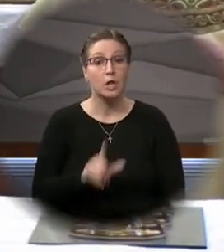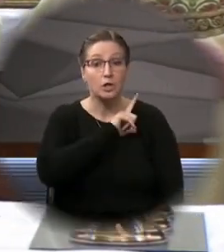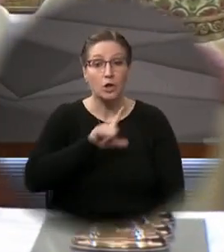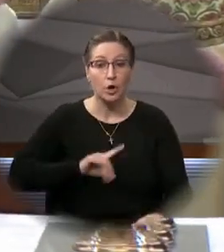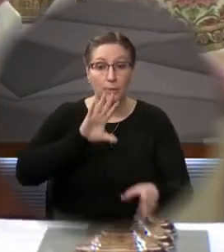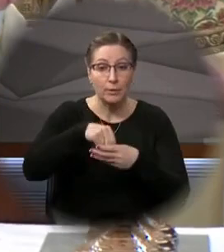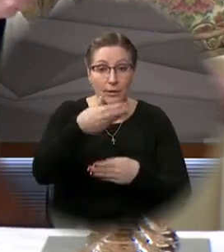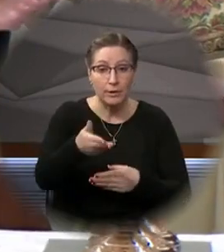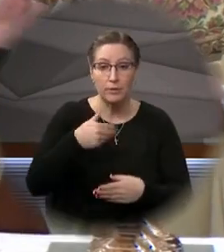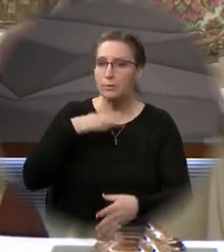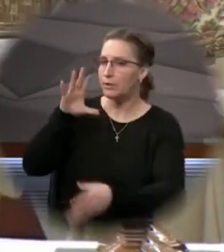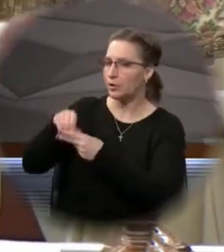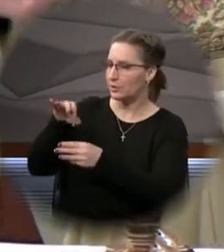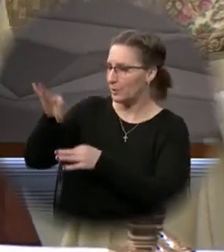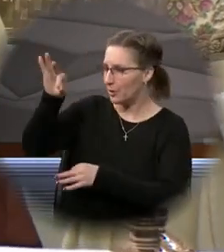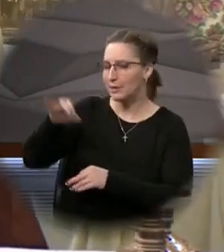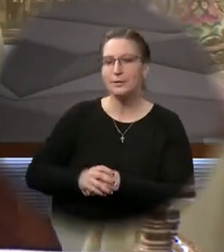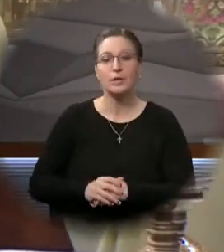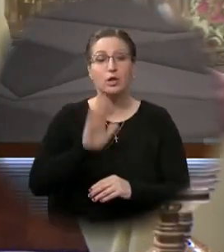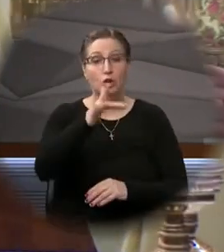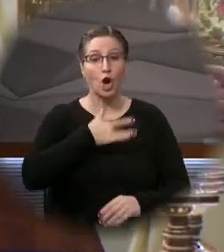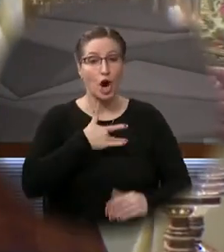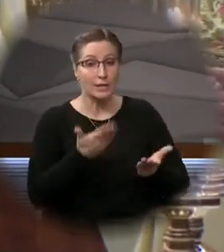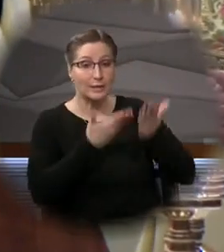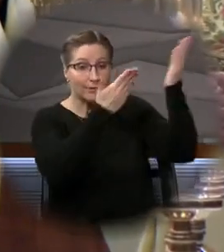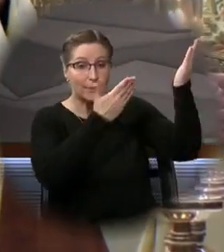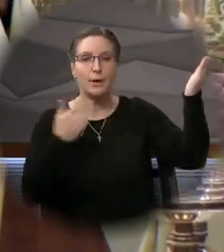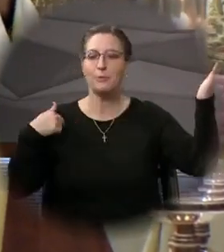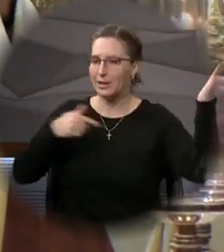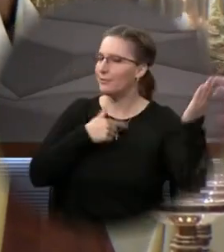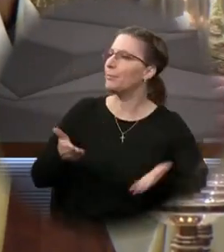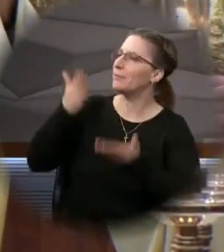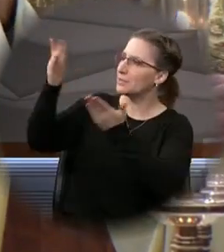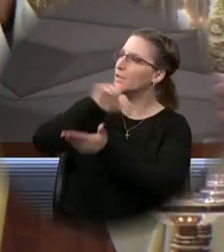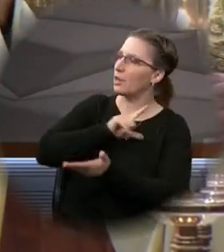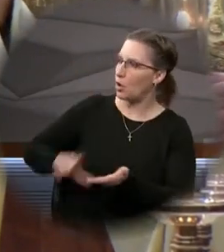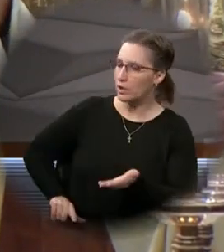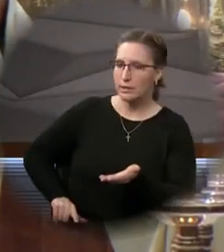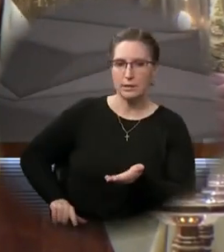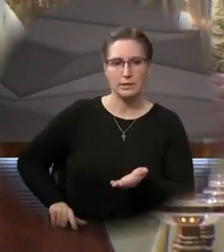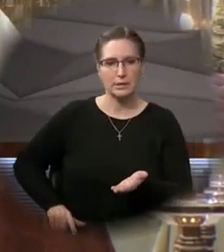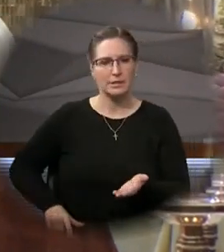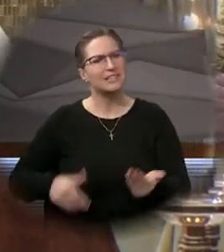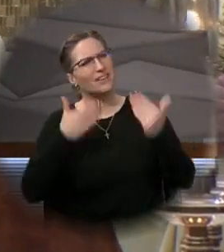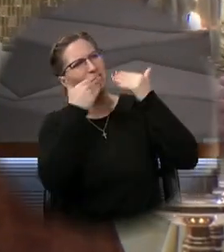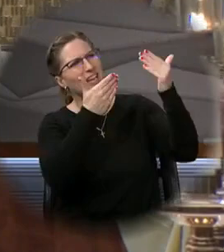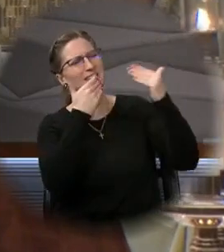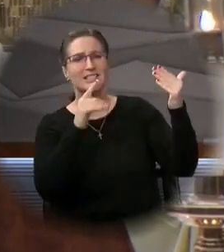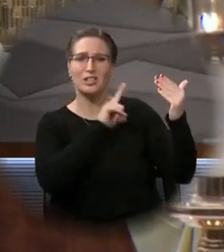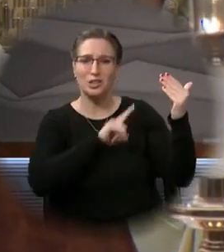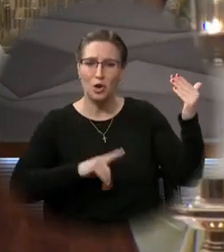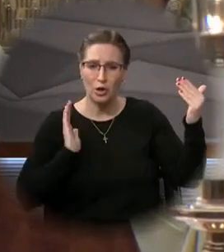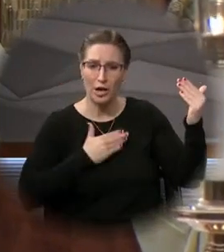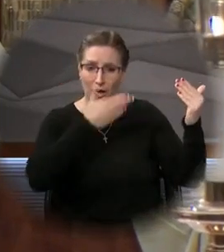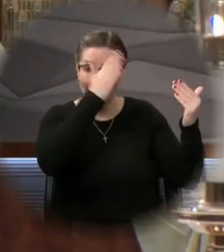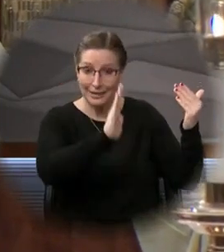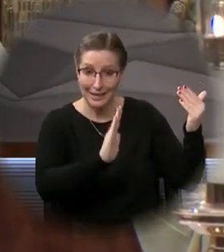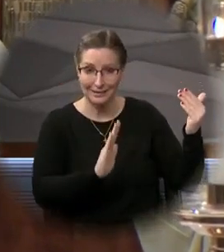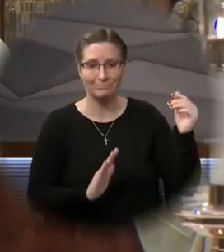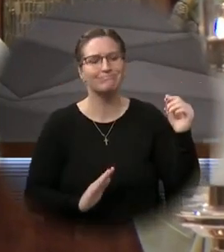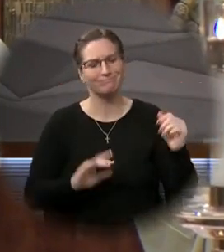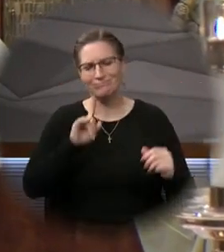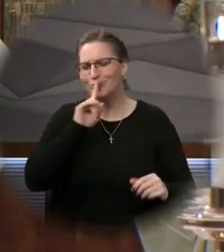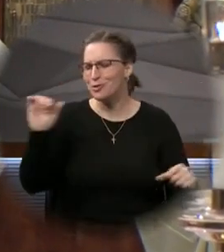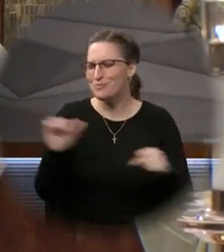The Lord be with you. And with your spirit. Lift up your hearts. We lift them up to the Lord. Let us give thanks to the Lord